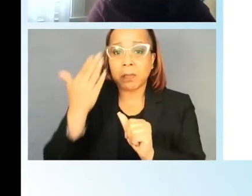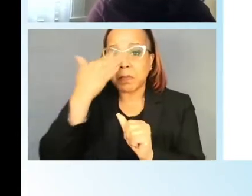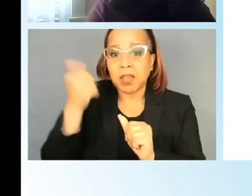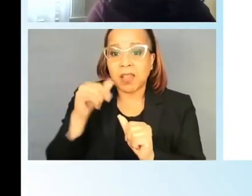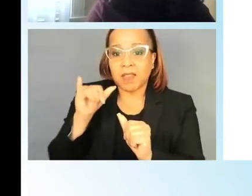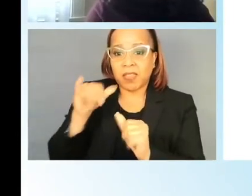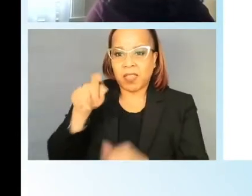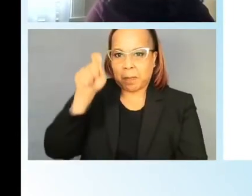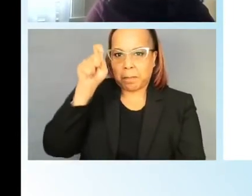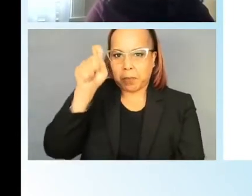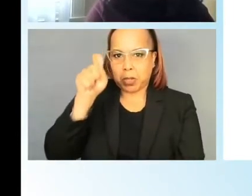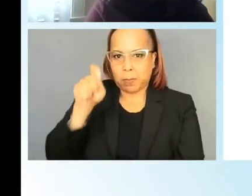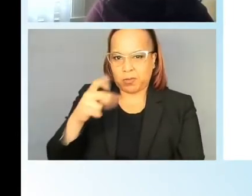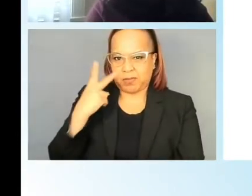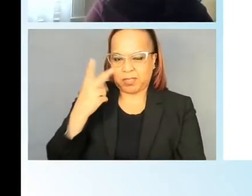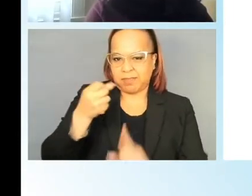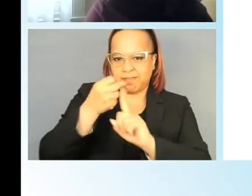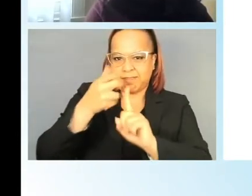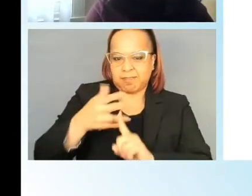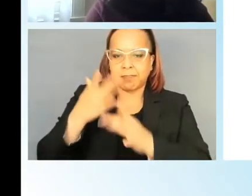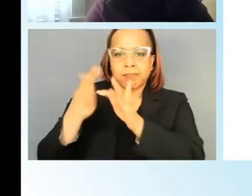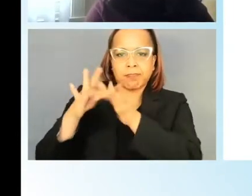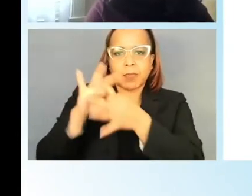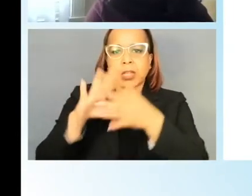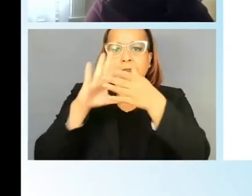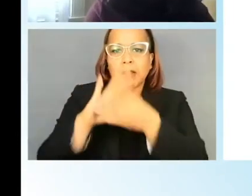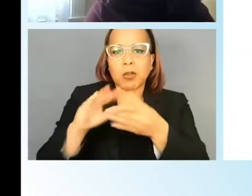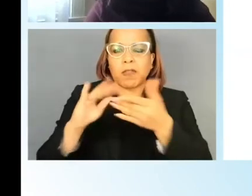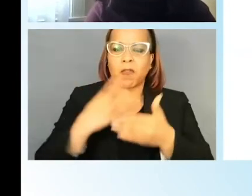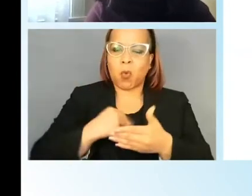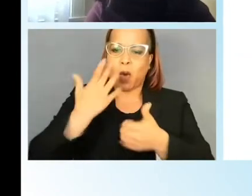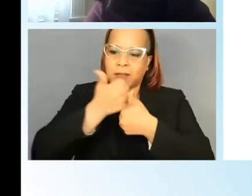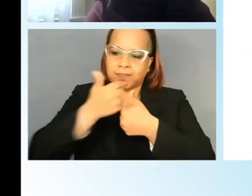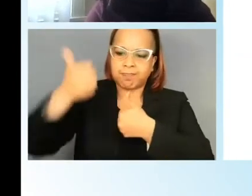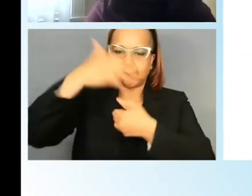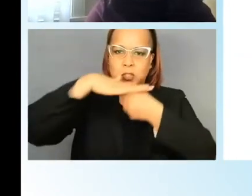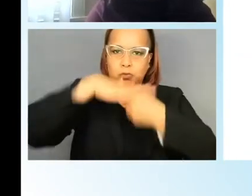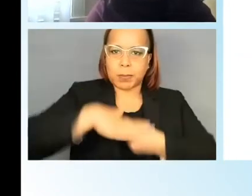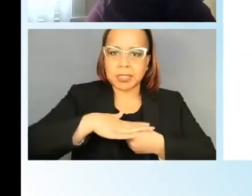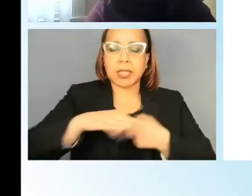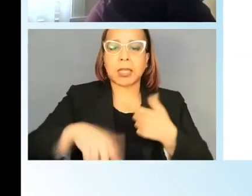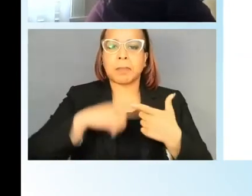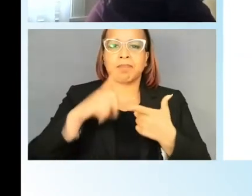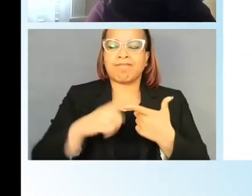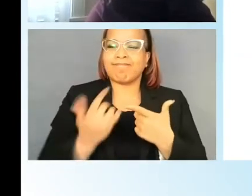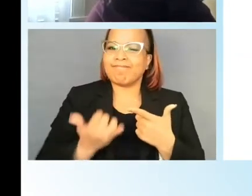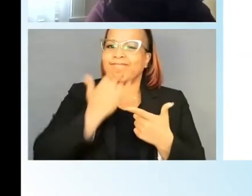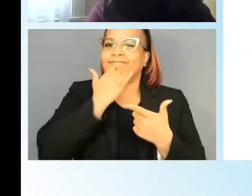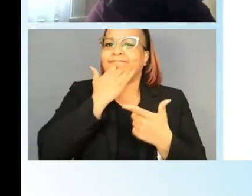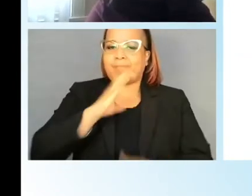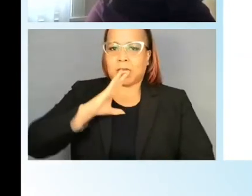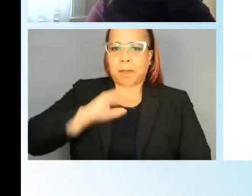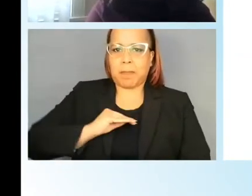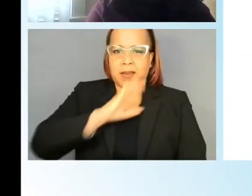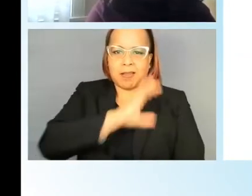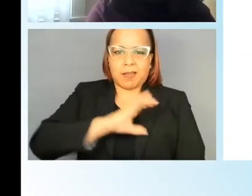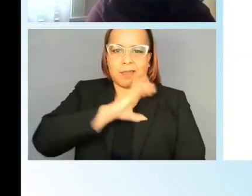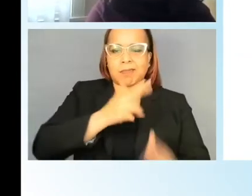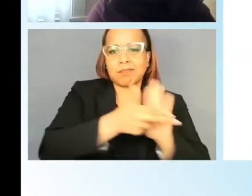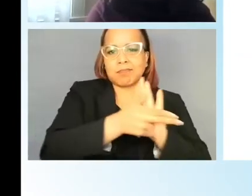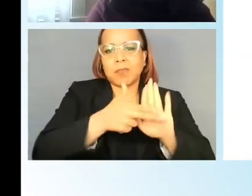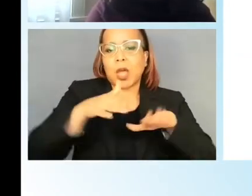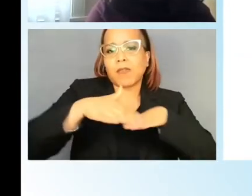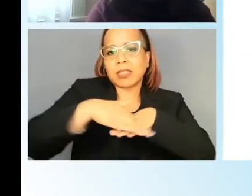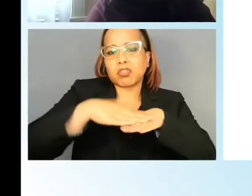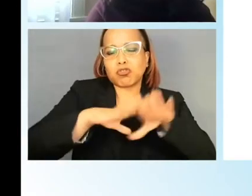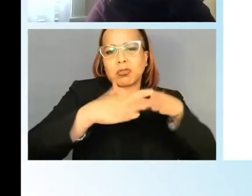bulleted points. They connect to narratives of white supremacy, present inaccurate or demeaning characterizations of indigenous communities